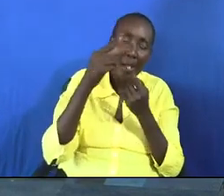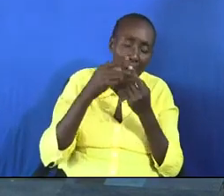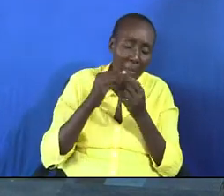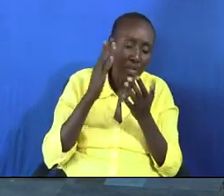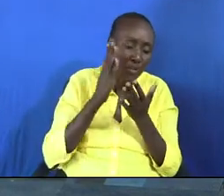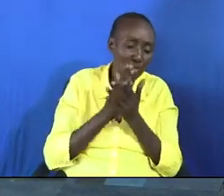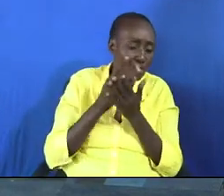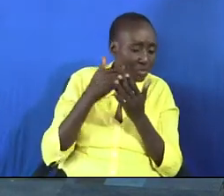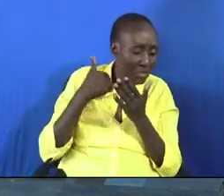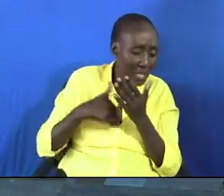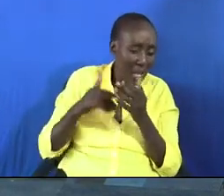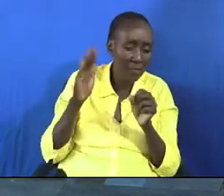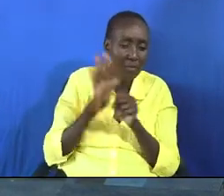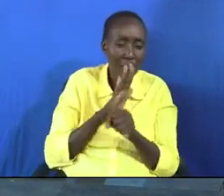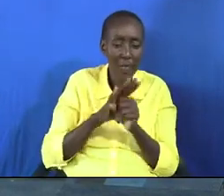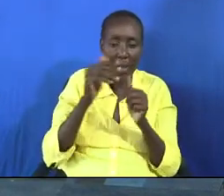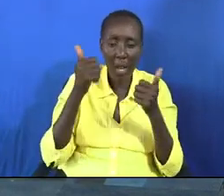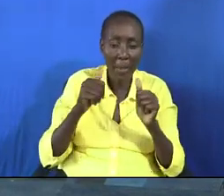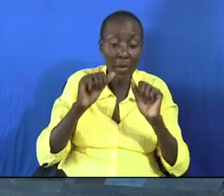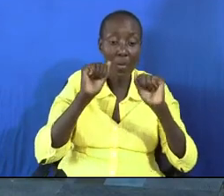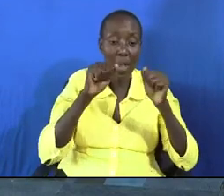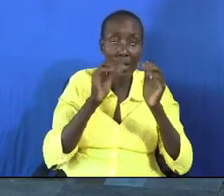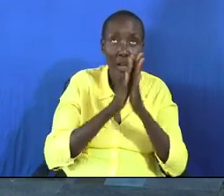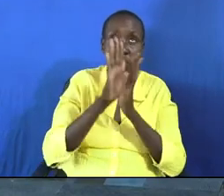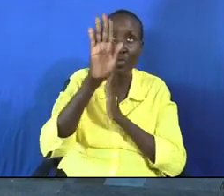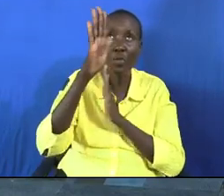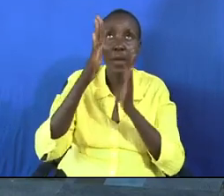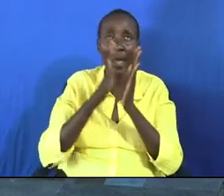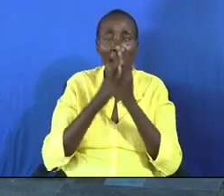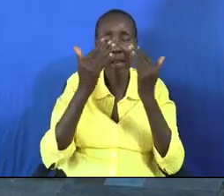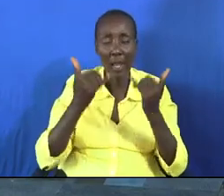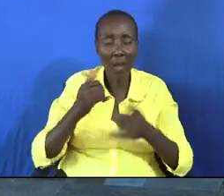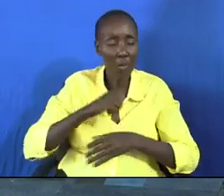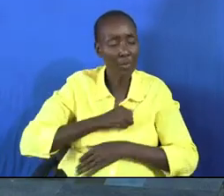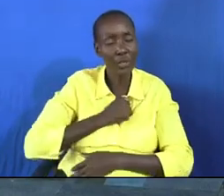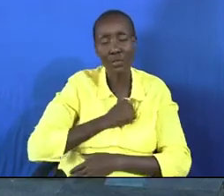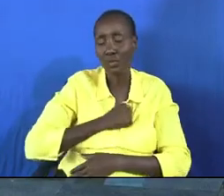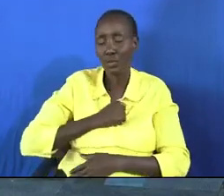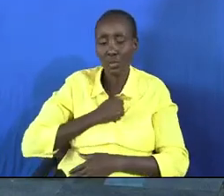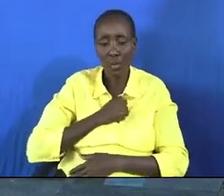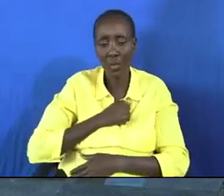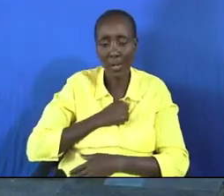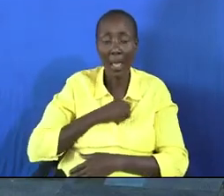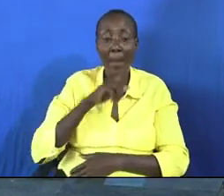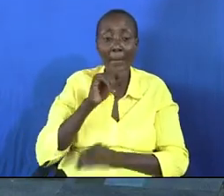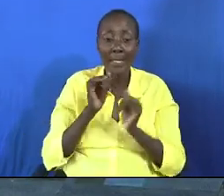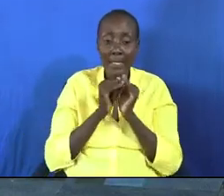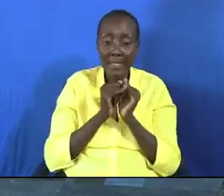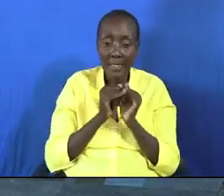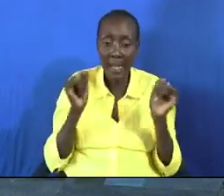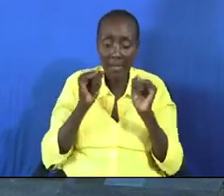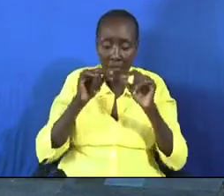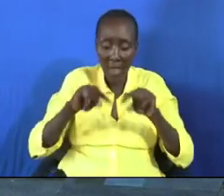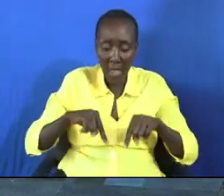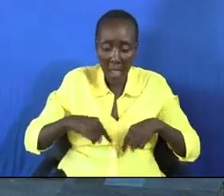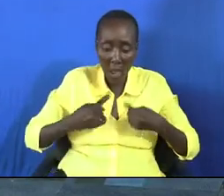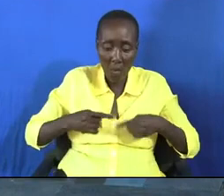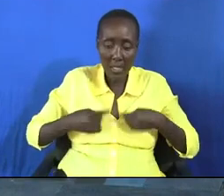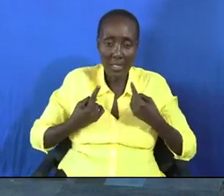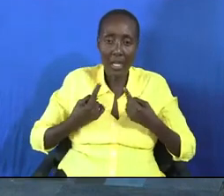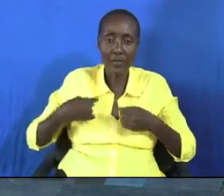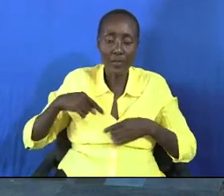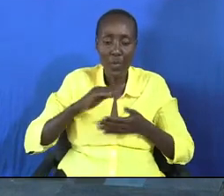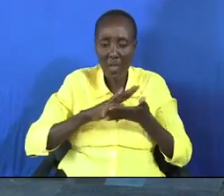not fulfilled this. I agree with you and I confess my sins. We need to sanctify ourselves. We have